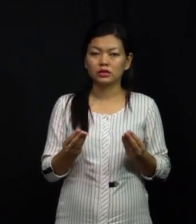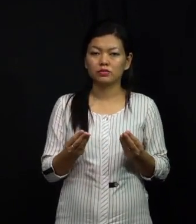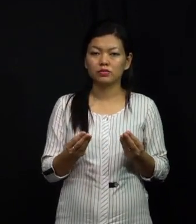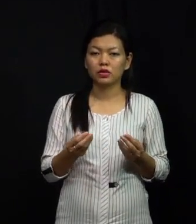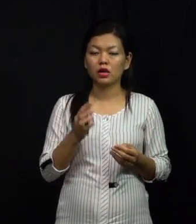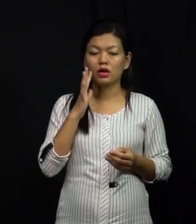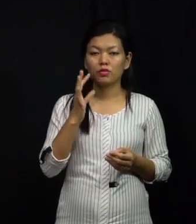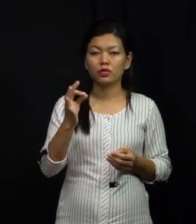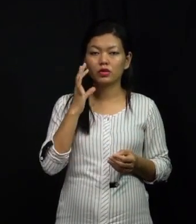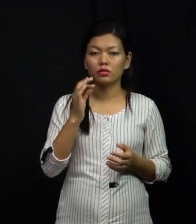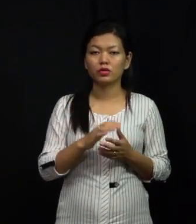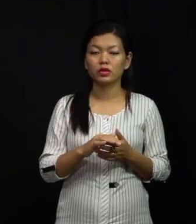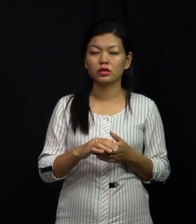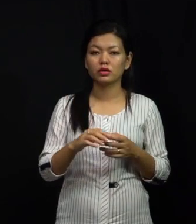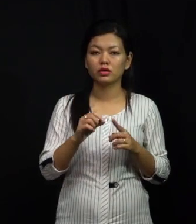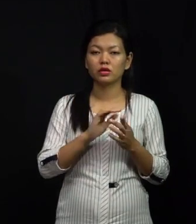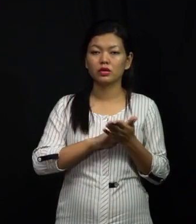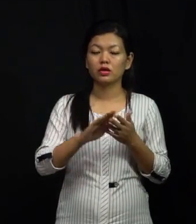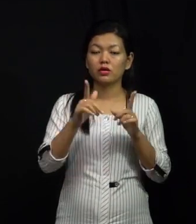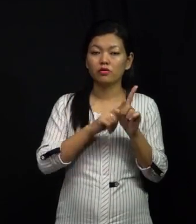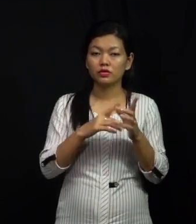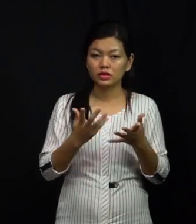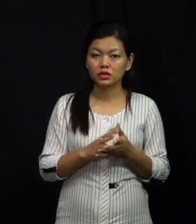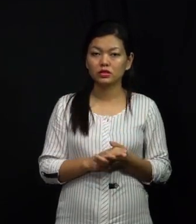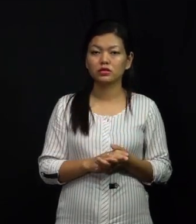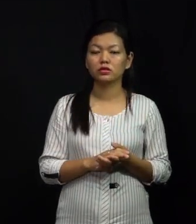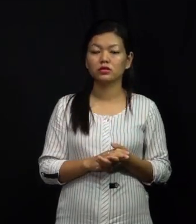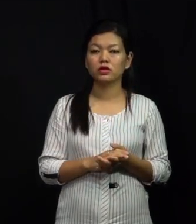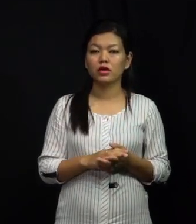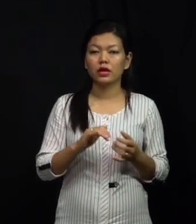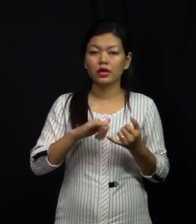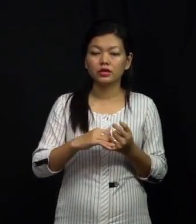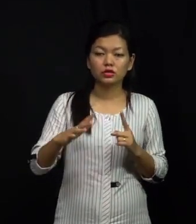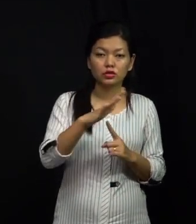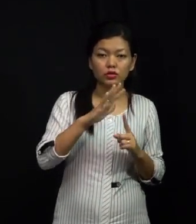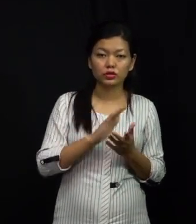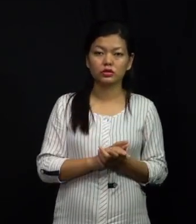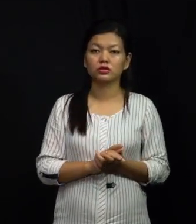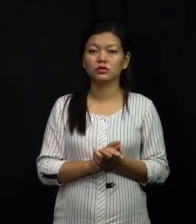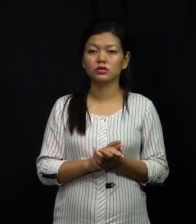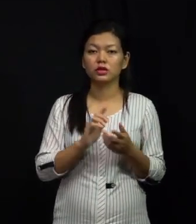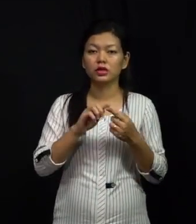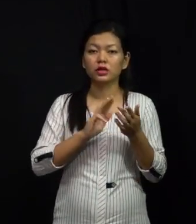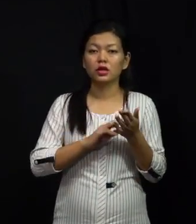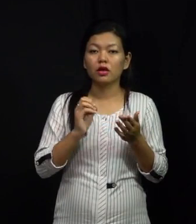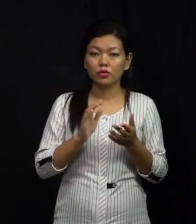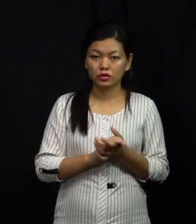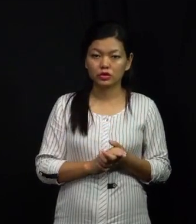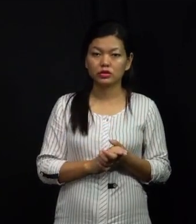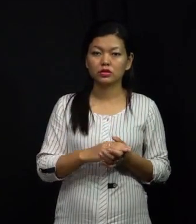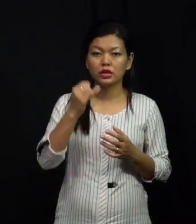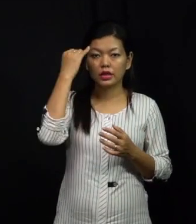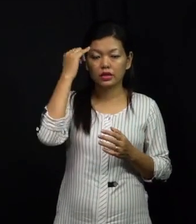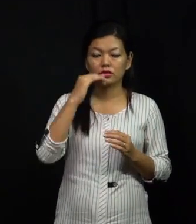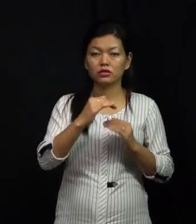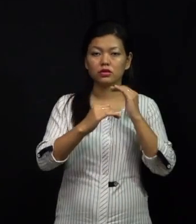social, emotional and intellectual development is taking place. Okay, so here physical development is a